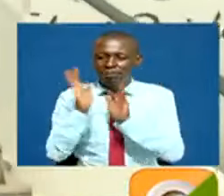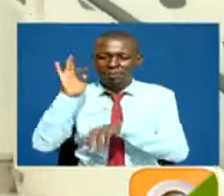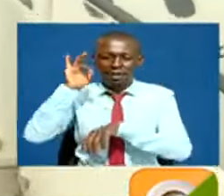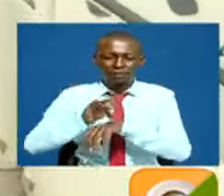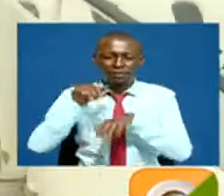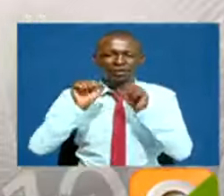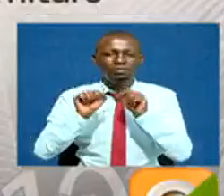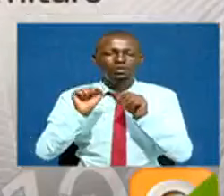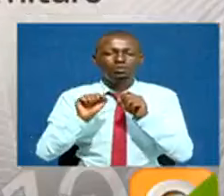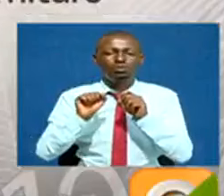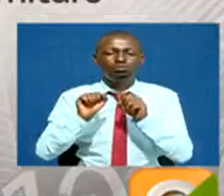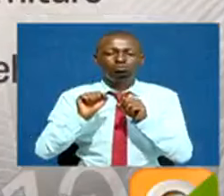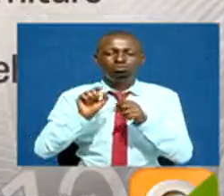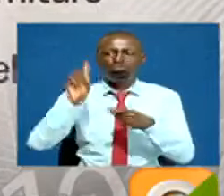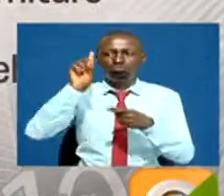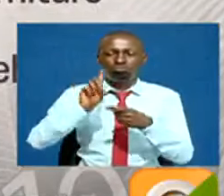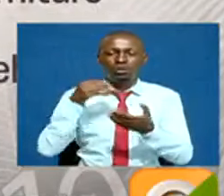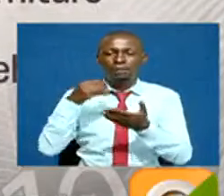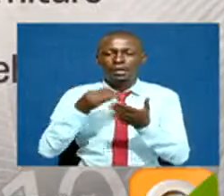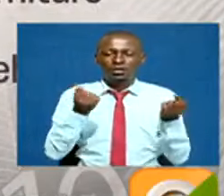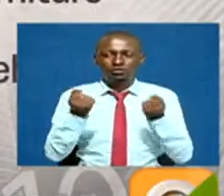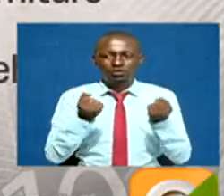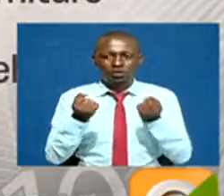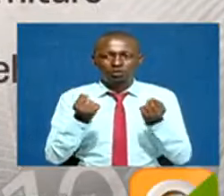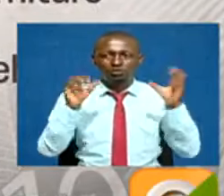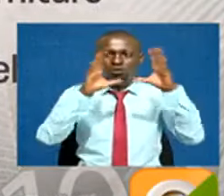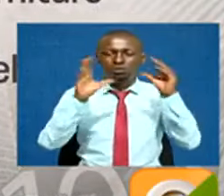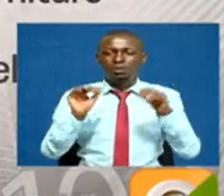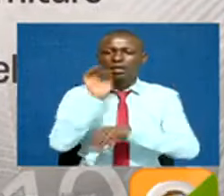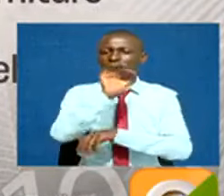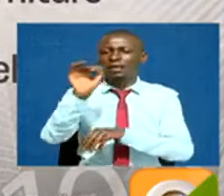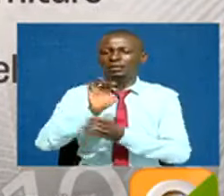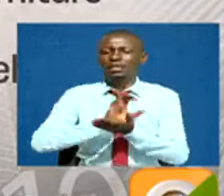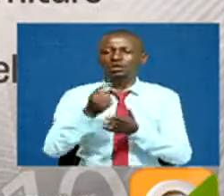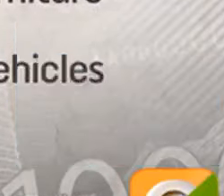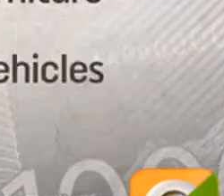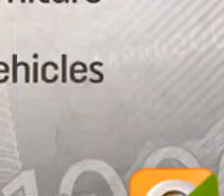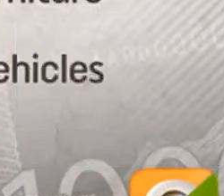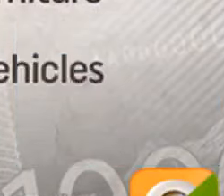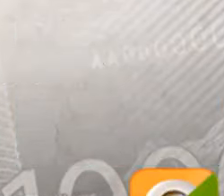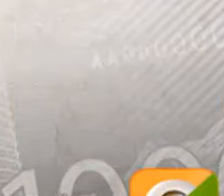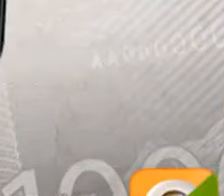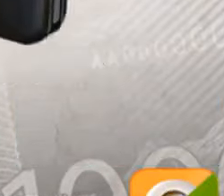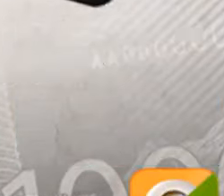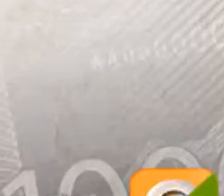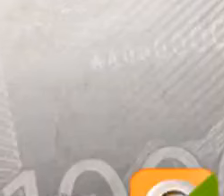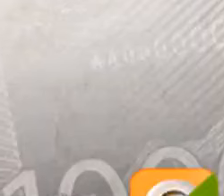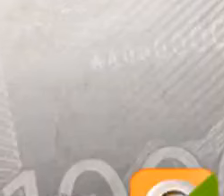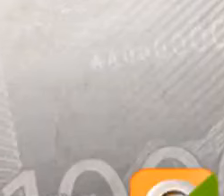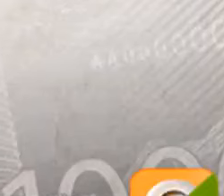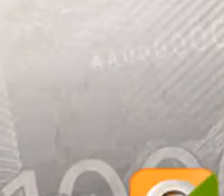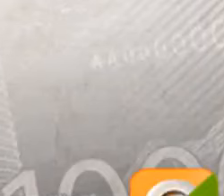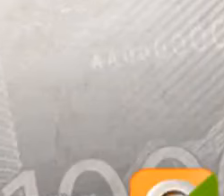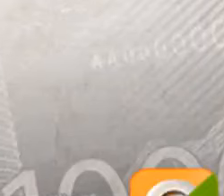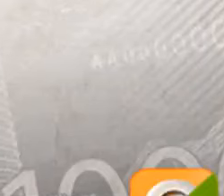on motor vehicles, his office having requested a budgetary allocation of 100 million shillings for vehicles. Other measures